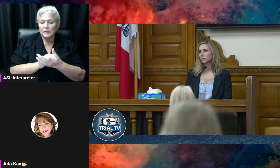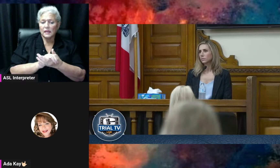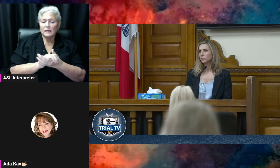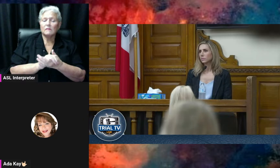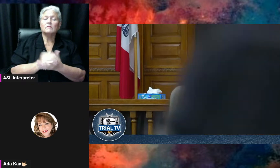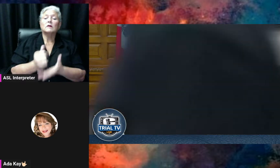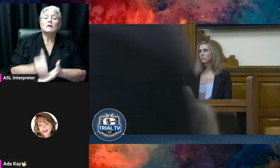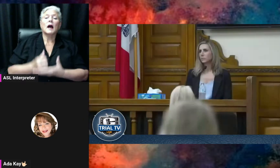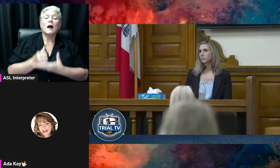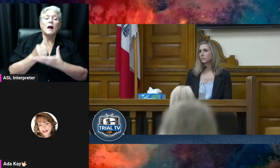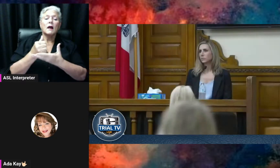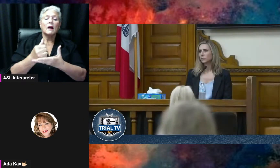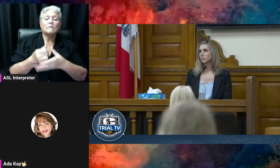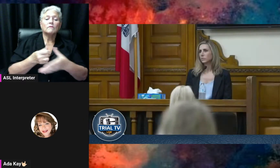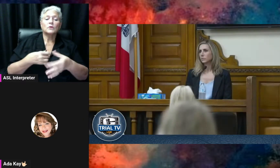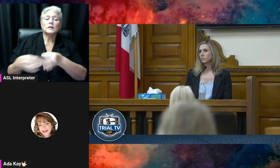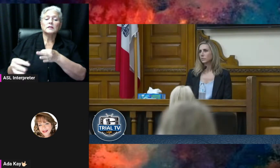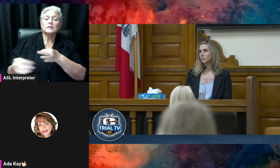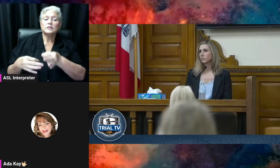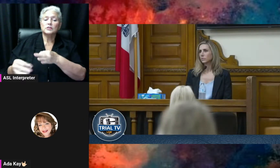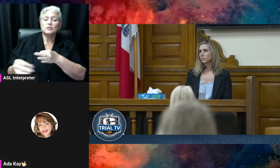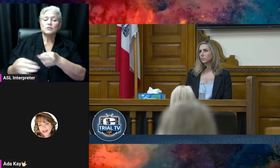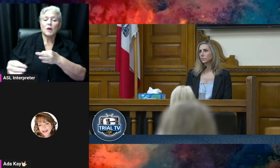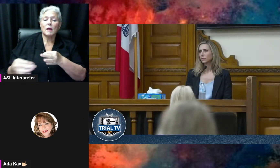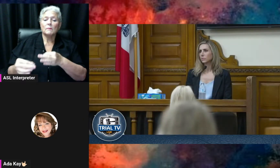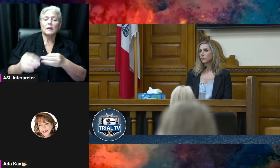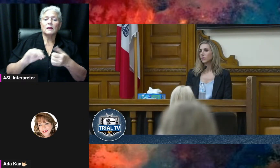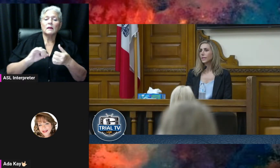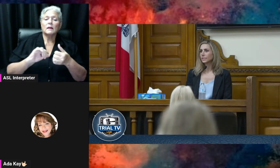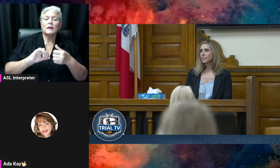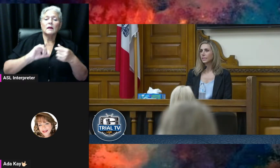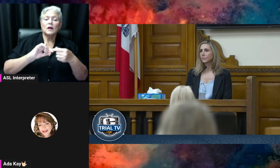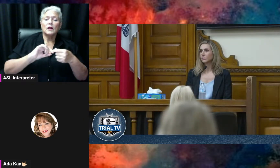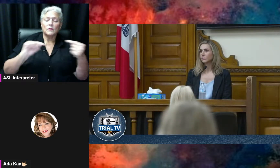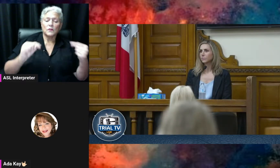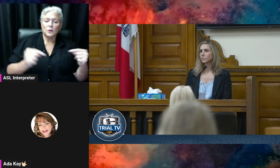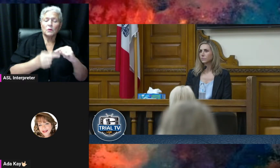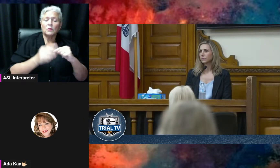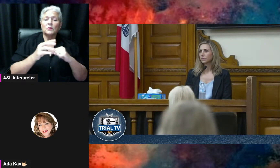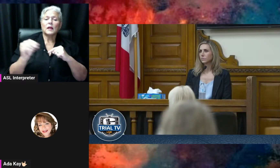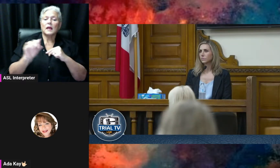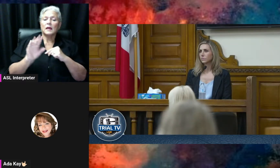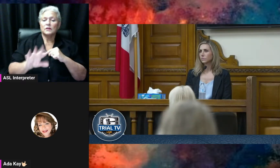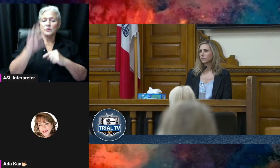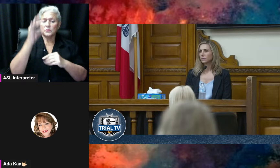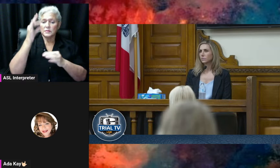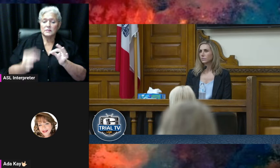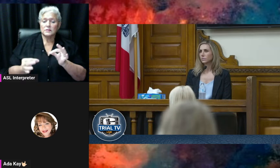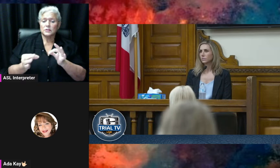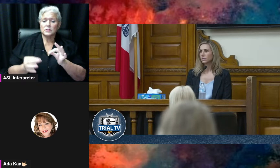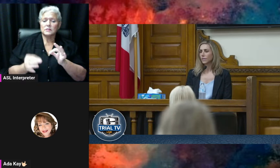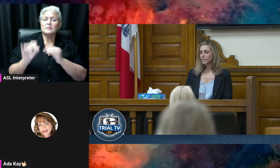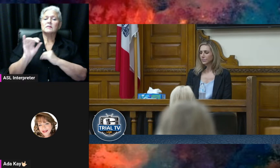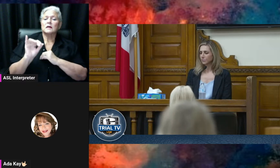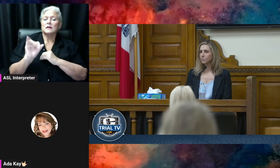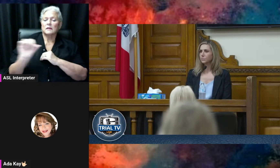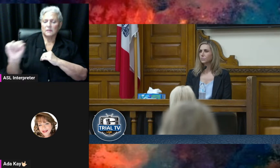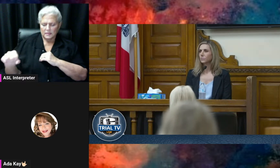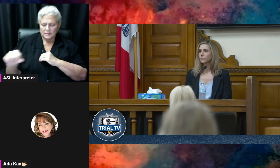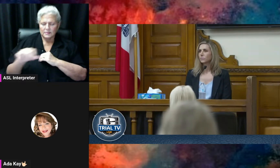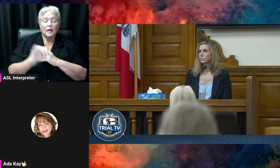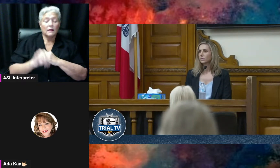helpful in describing the injuries and your conclusions? Yes, I did. And that's what's contained in that exhibit?